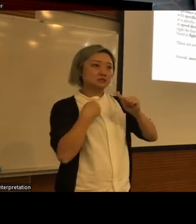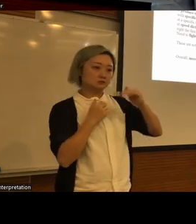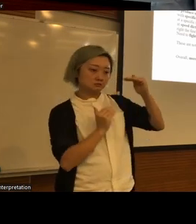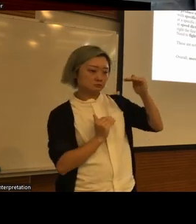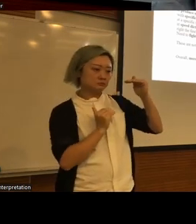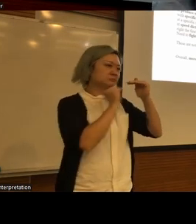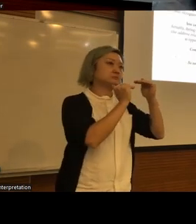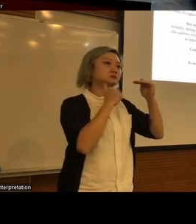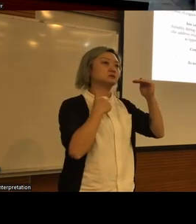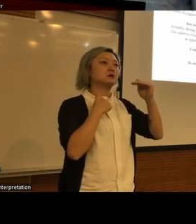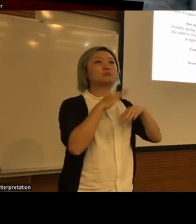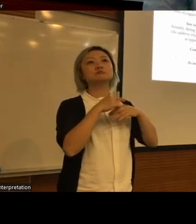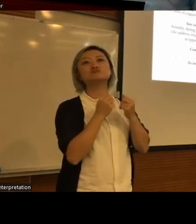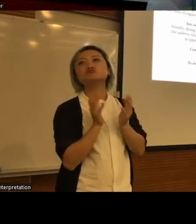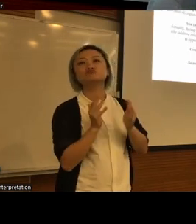saturation.